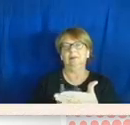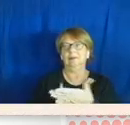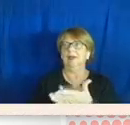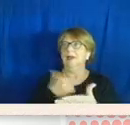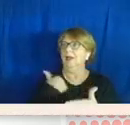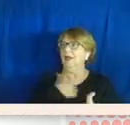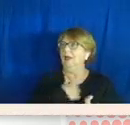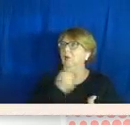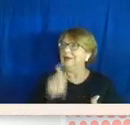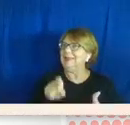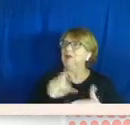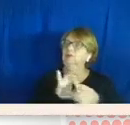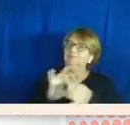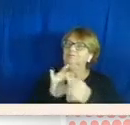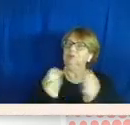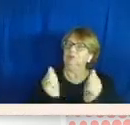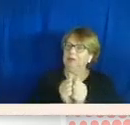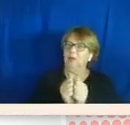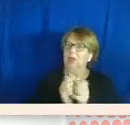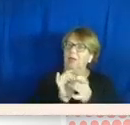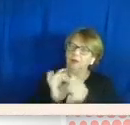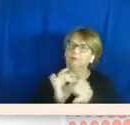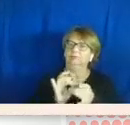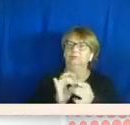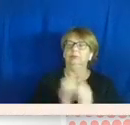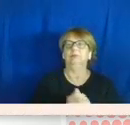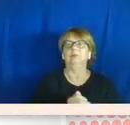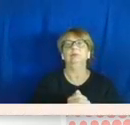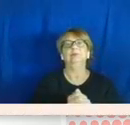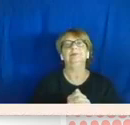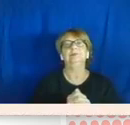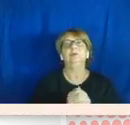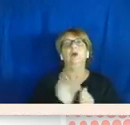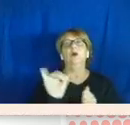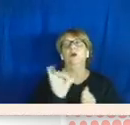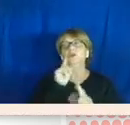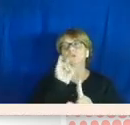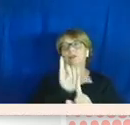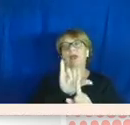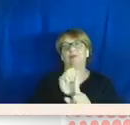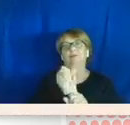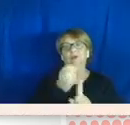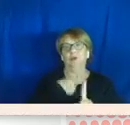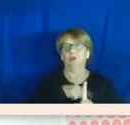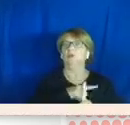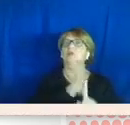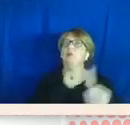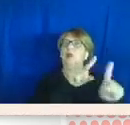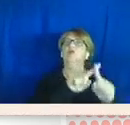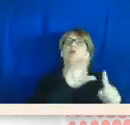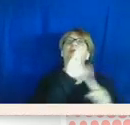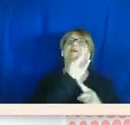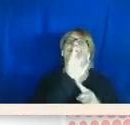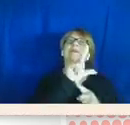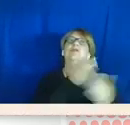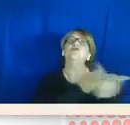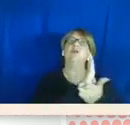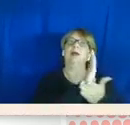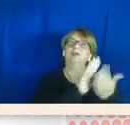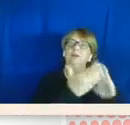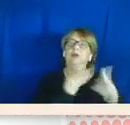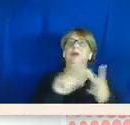together. We also, in this case, went to the civil rights community and this religious